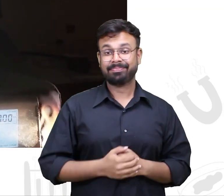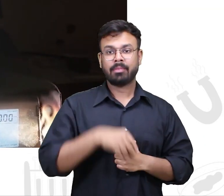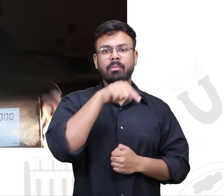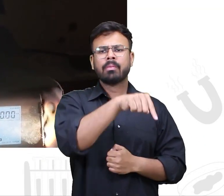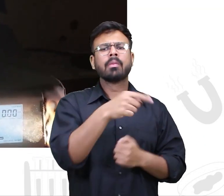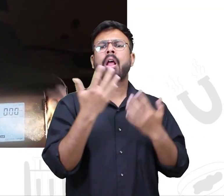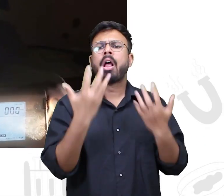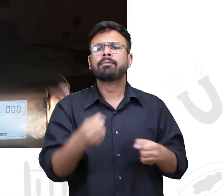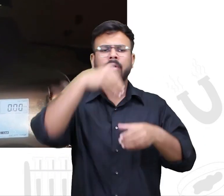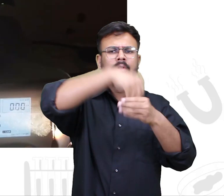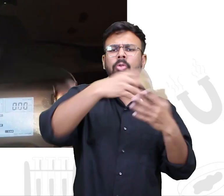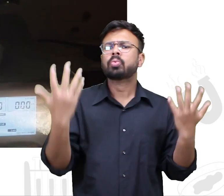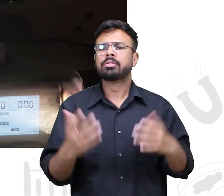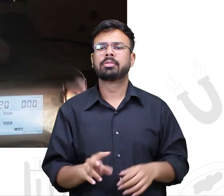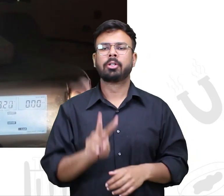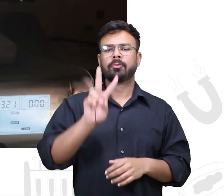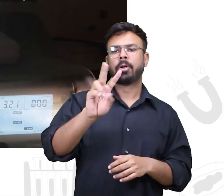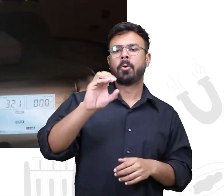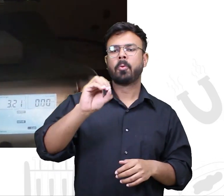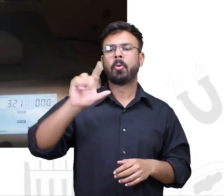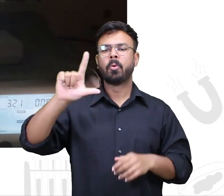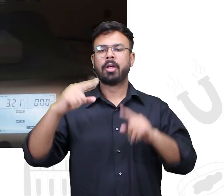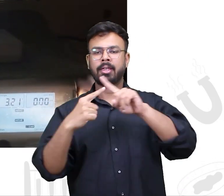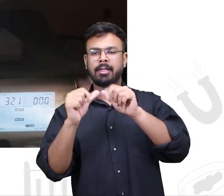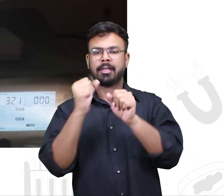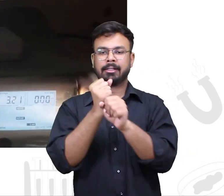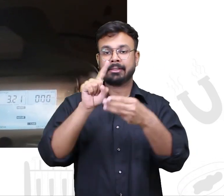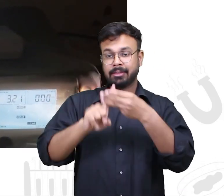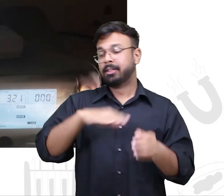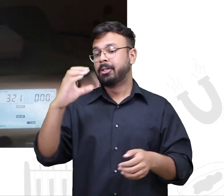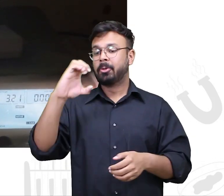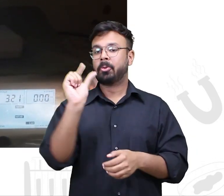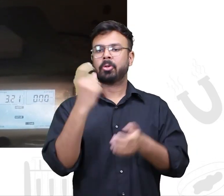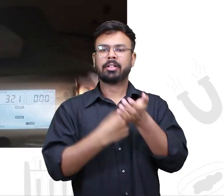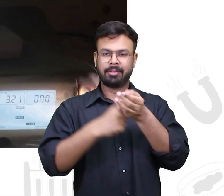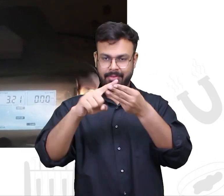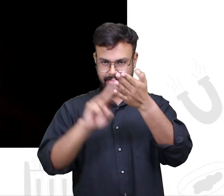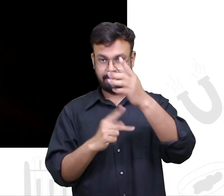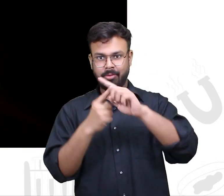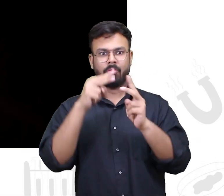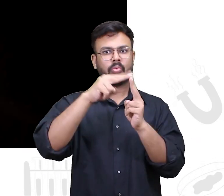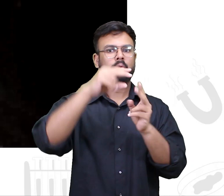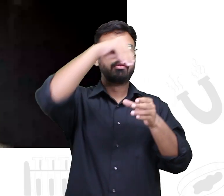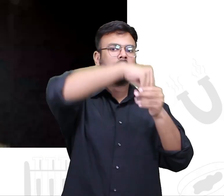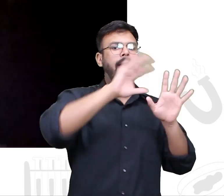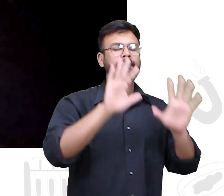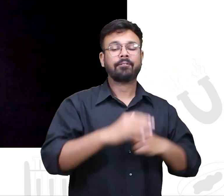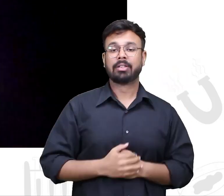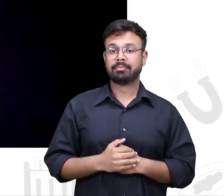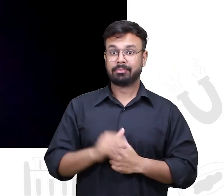So here the graph characteristics we will get with respect to voltage and current.